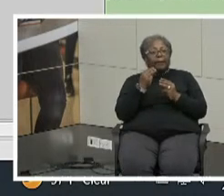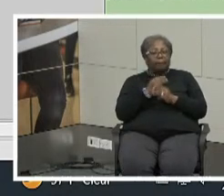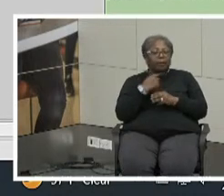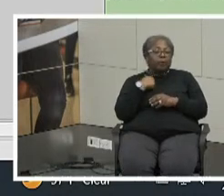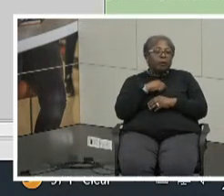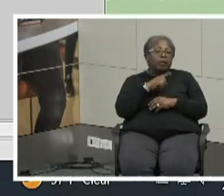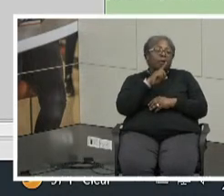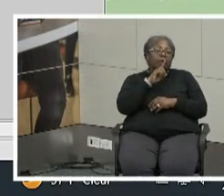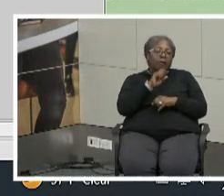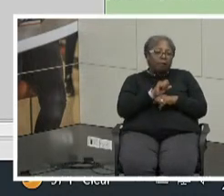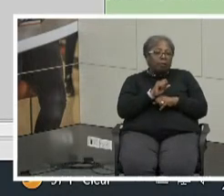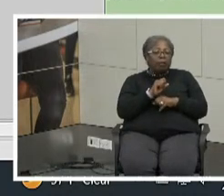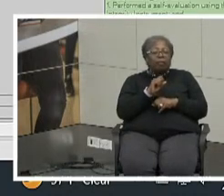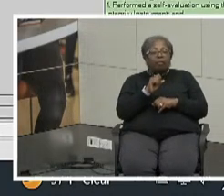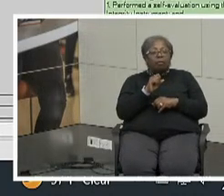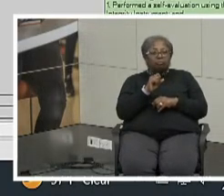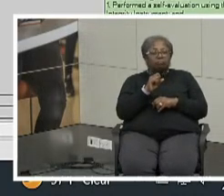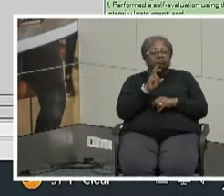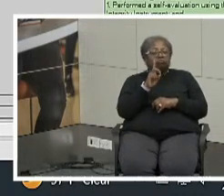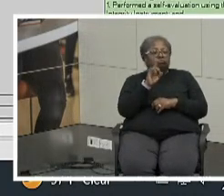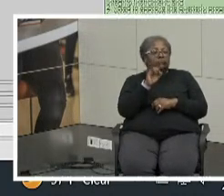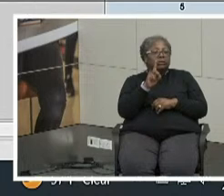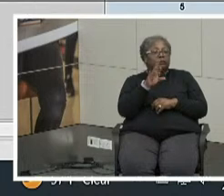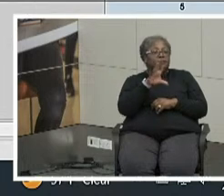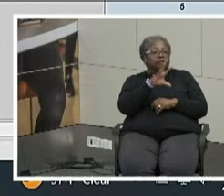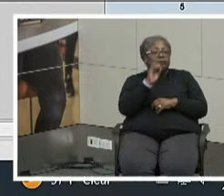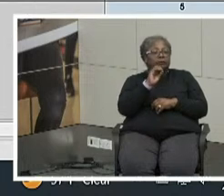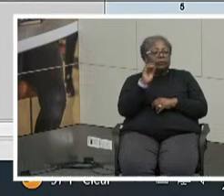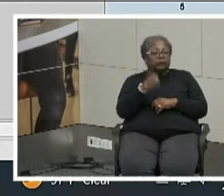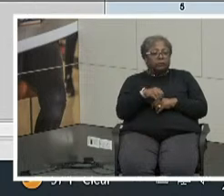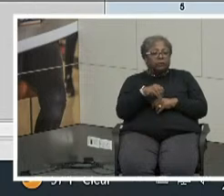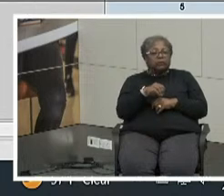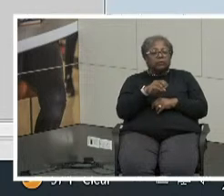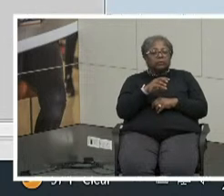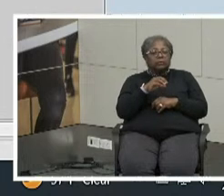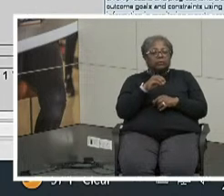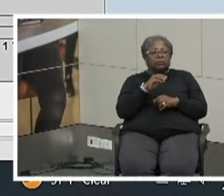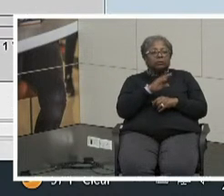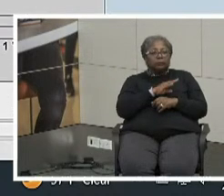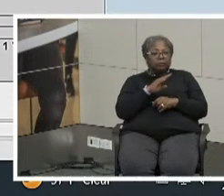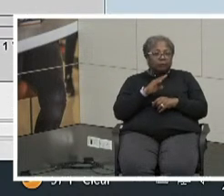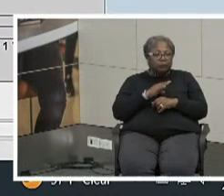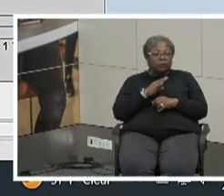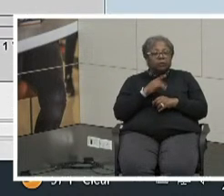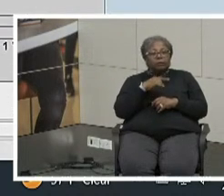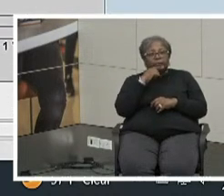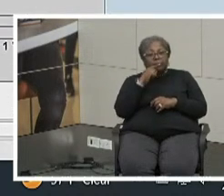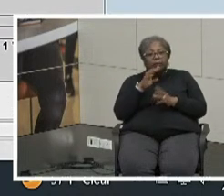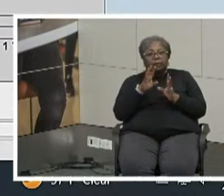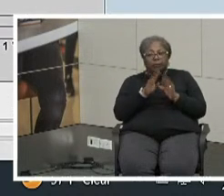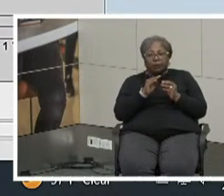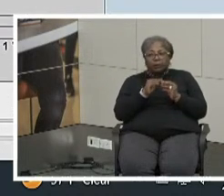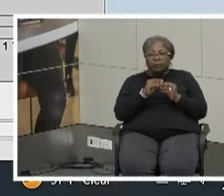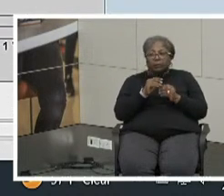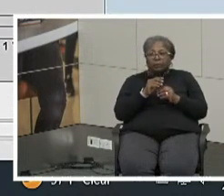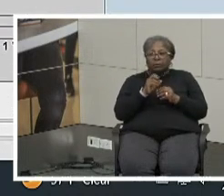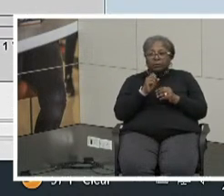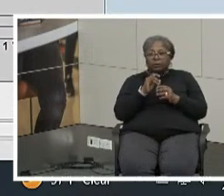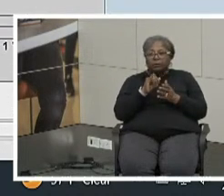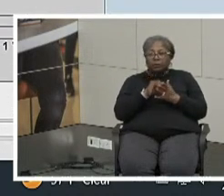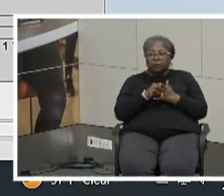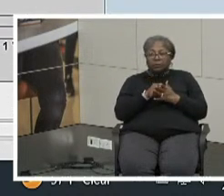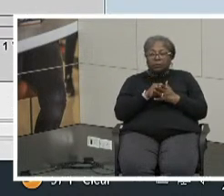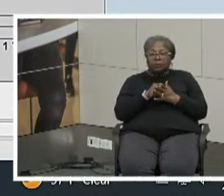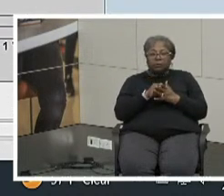actually have achieved 50% or more of the total quarterly minutes in board authorized public meetings were invested in improving student outcomes according to the